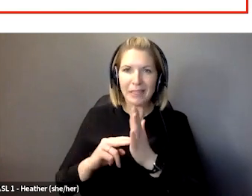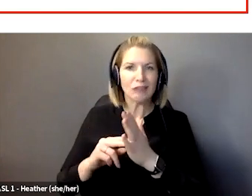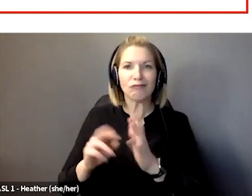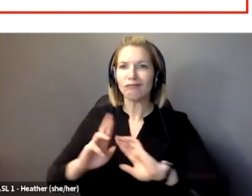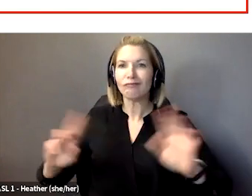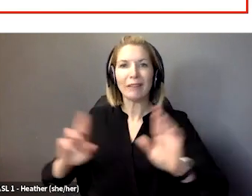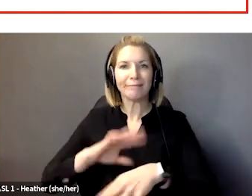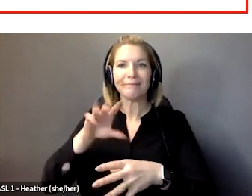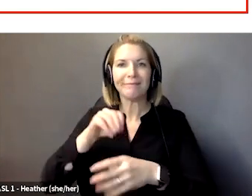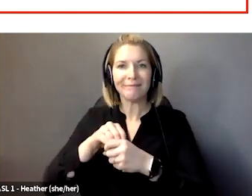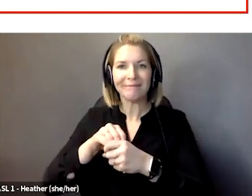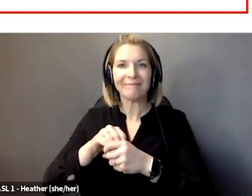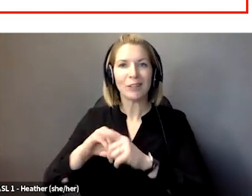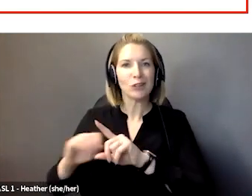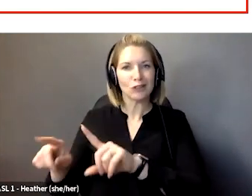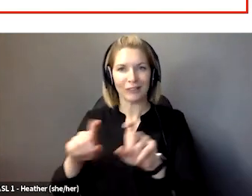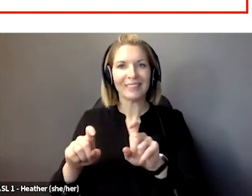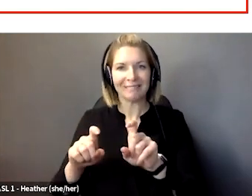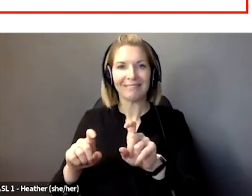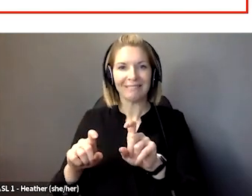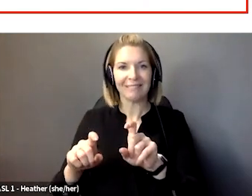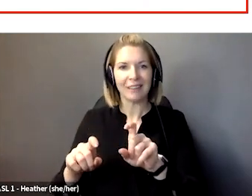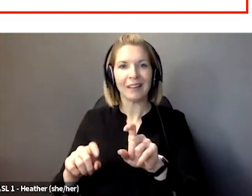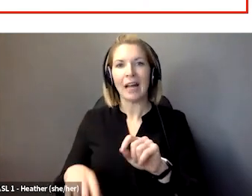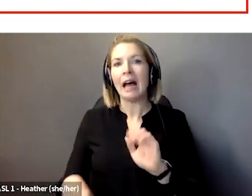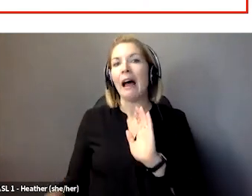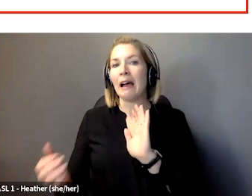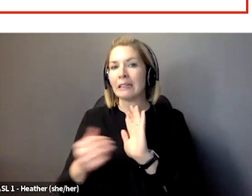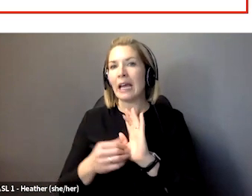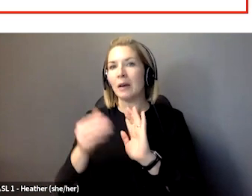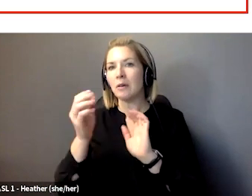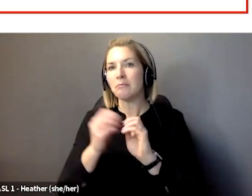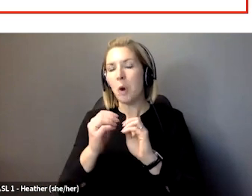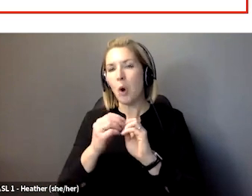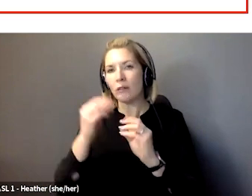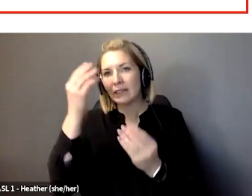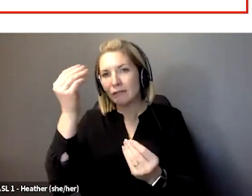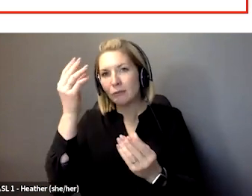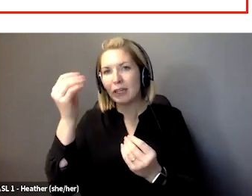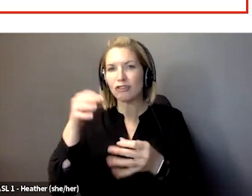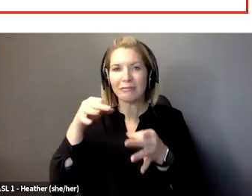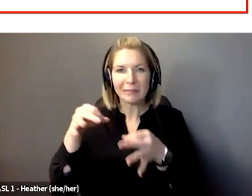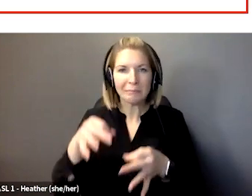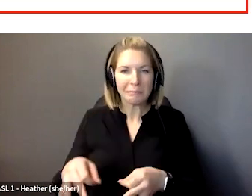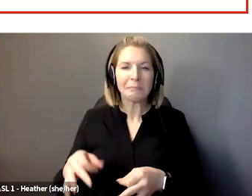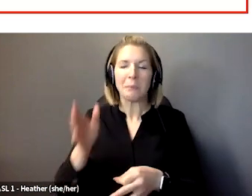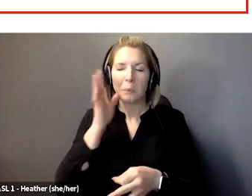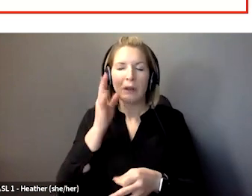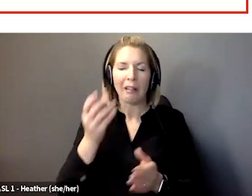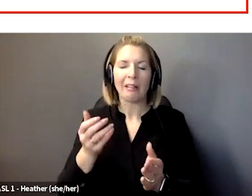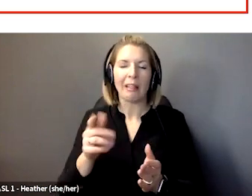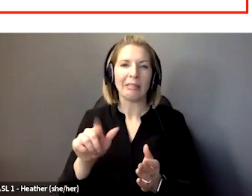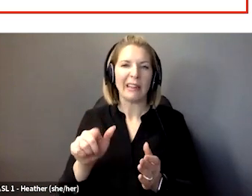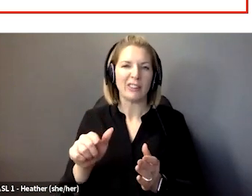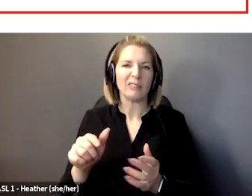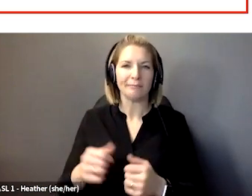survey process. We'll provide you with these recommendations or these instructions one more time when we get to the appropriate point